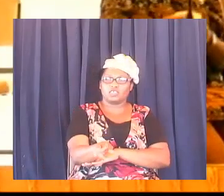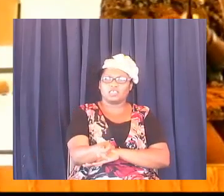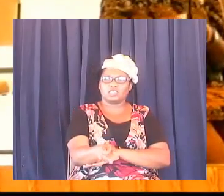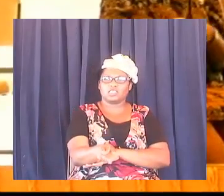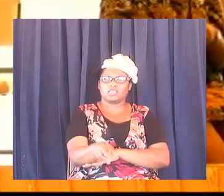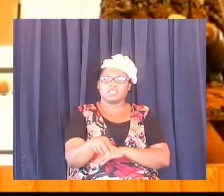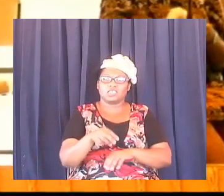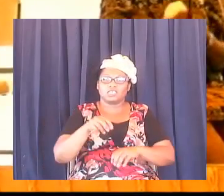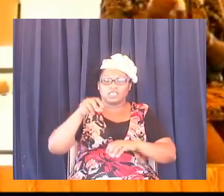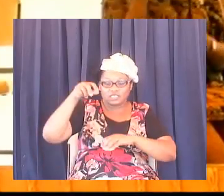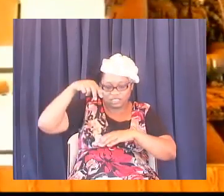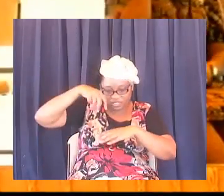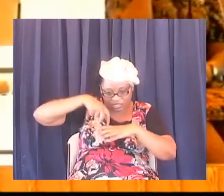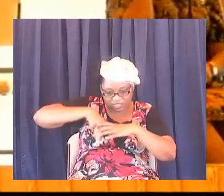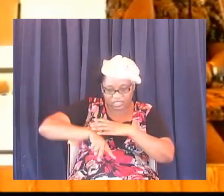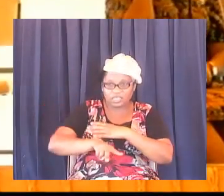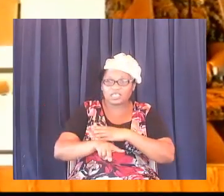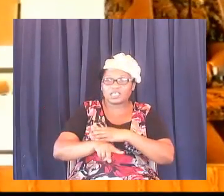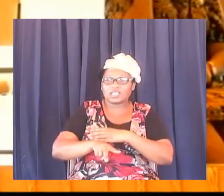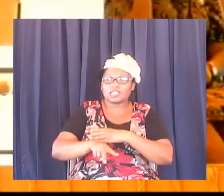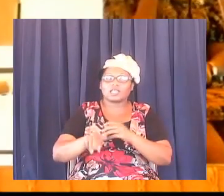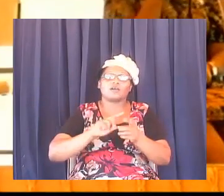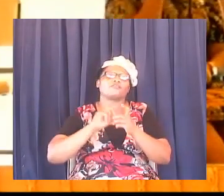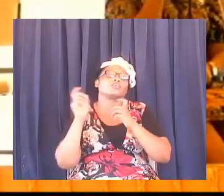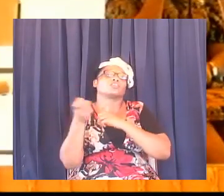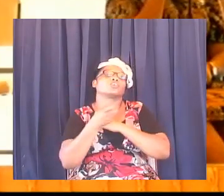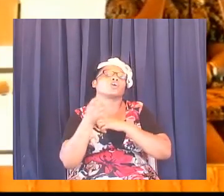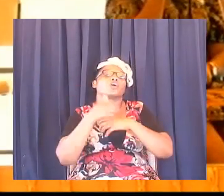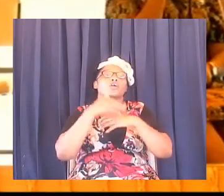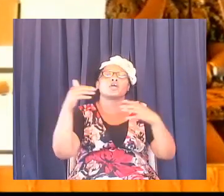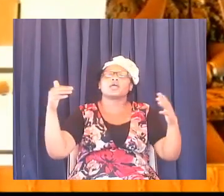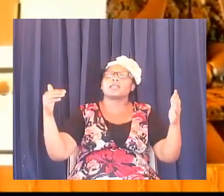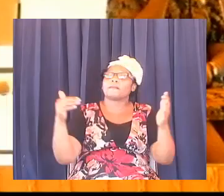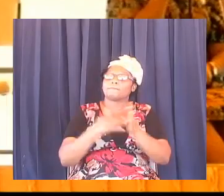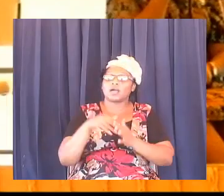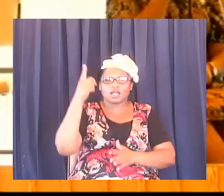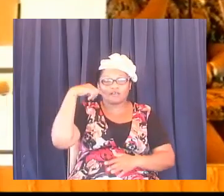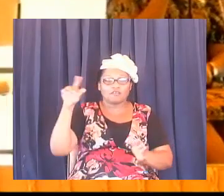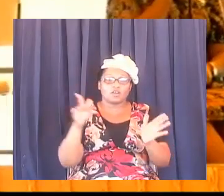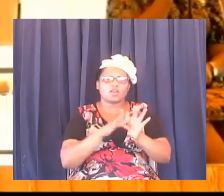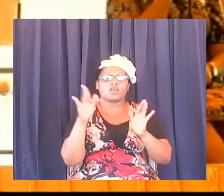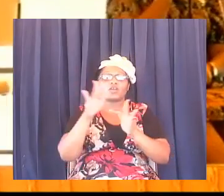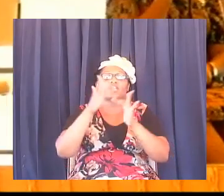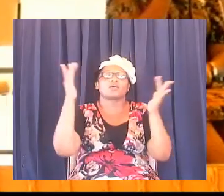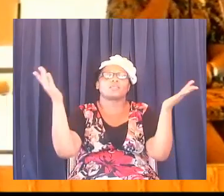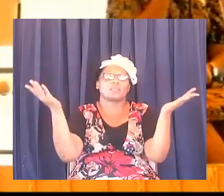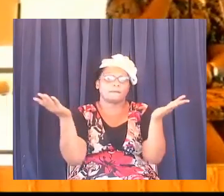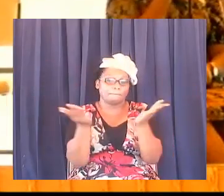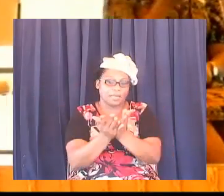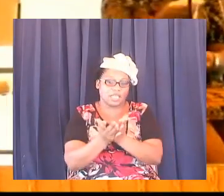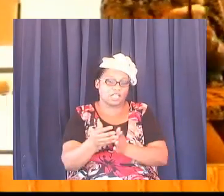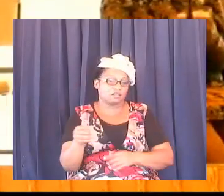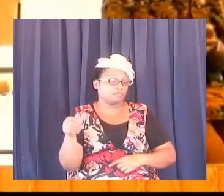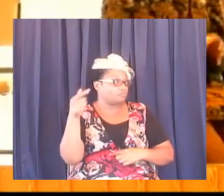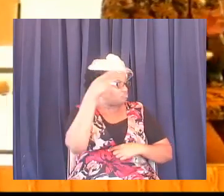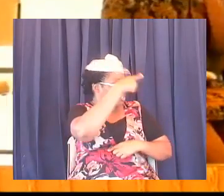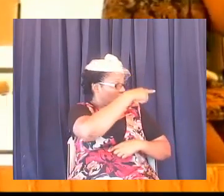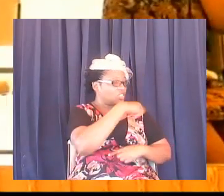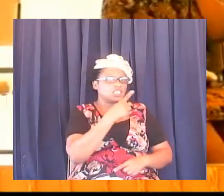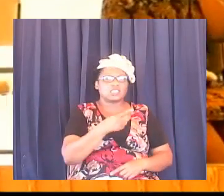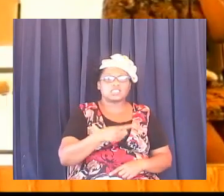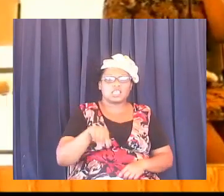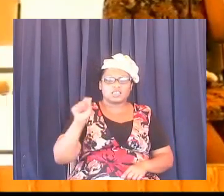the car and went back for the Bible. And I'm saying, God, I know that this is your plan. I know it is your